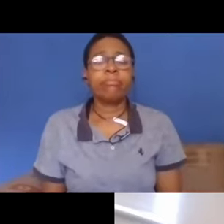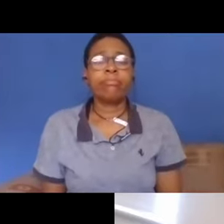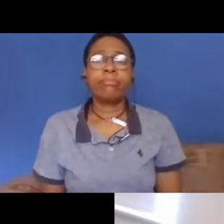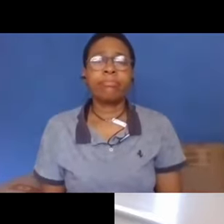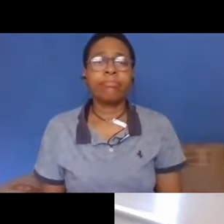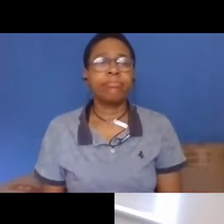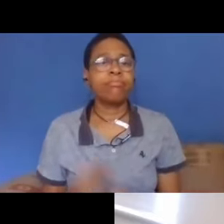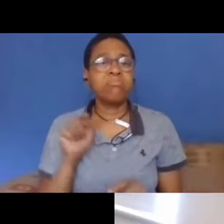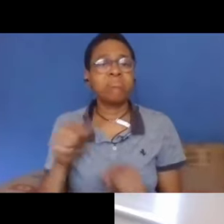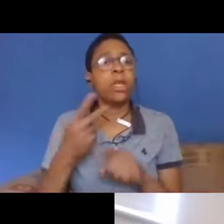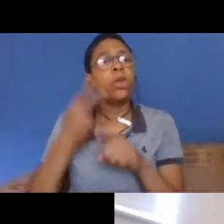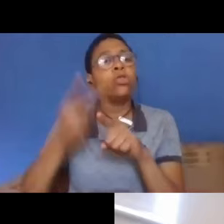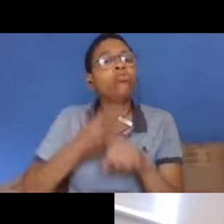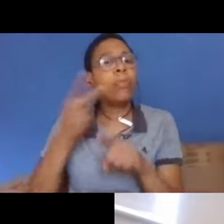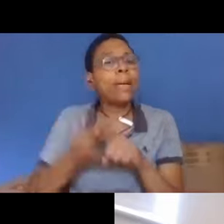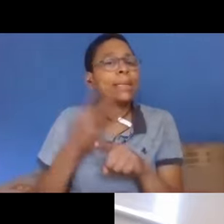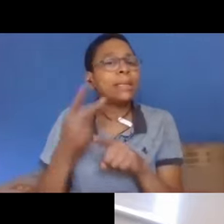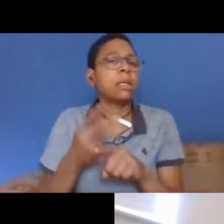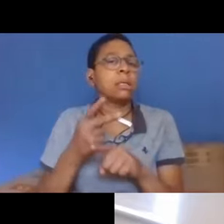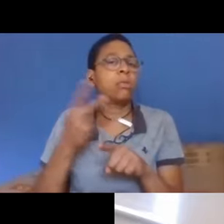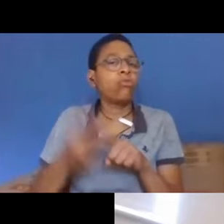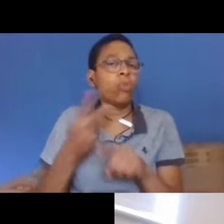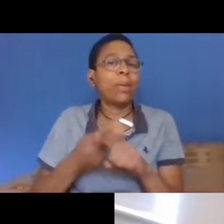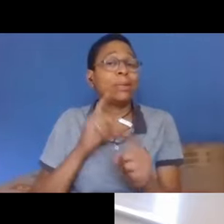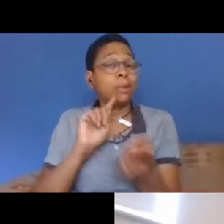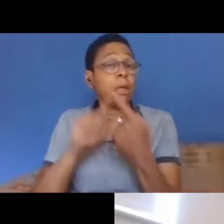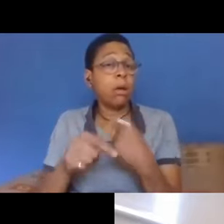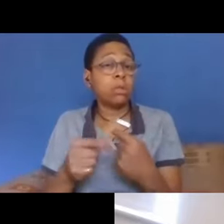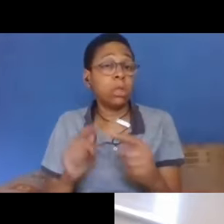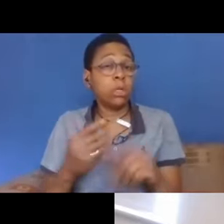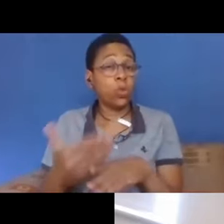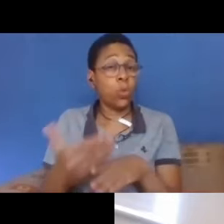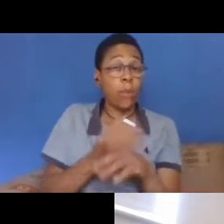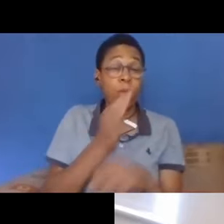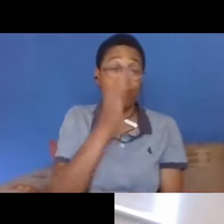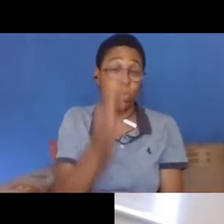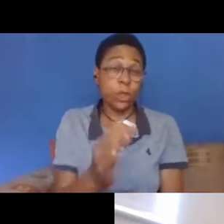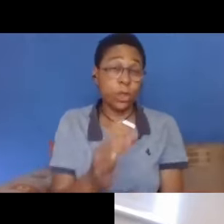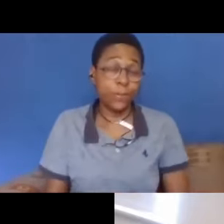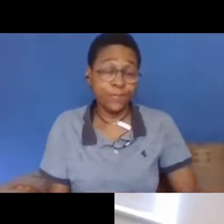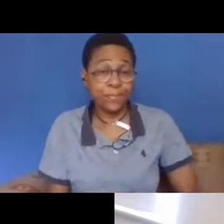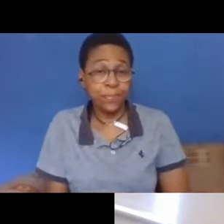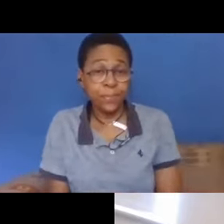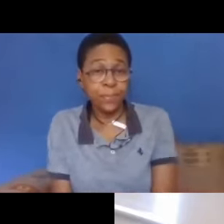on whether you hire a studio or where it happens, there may be other restrictions.